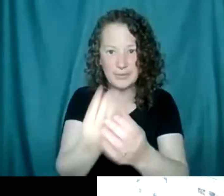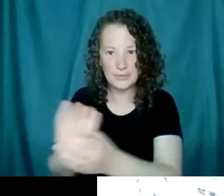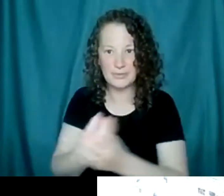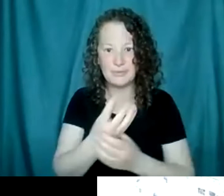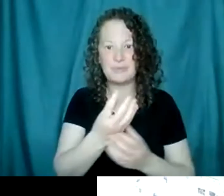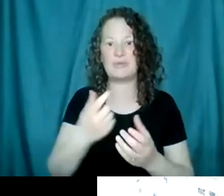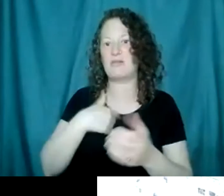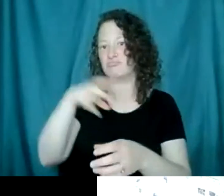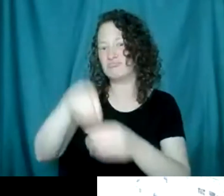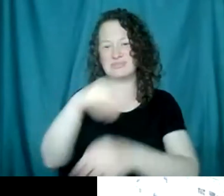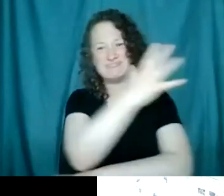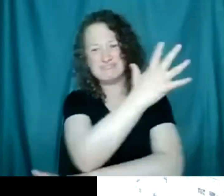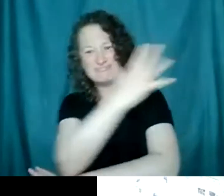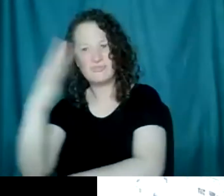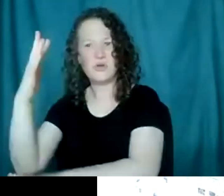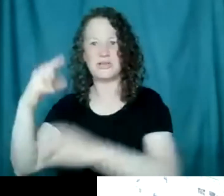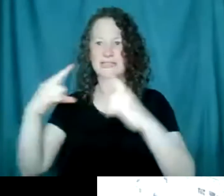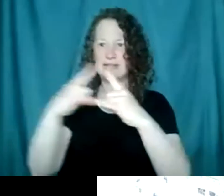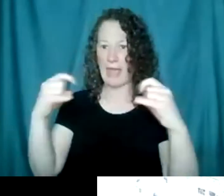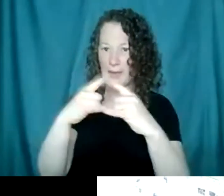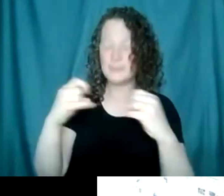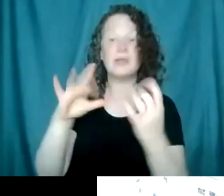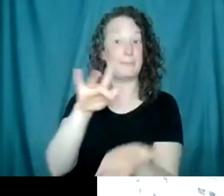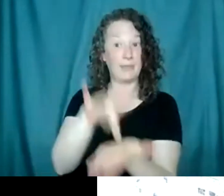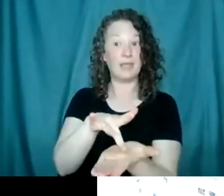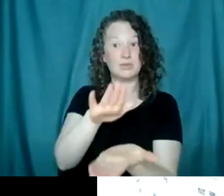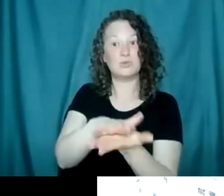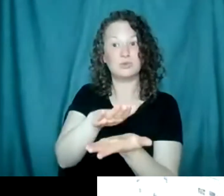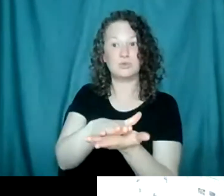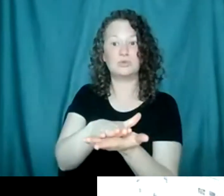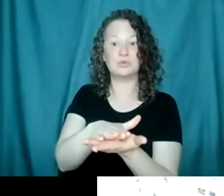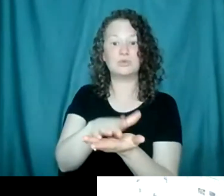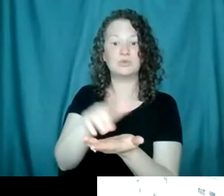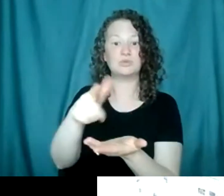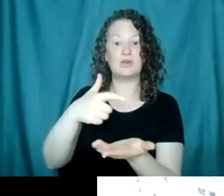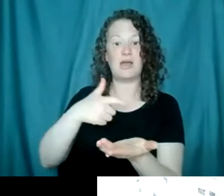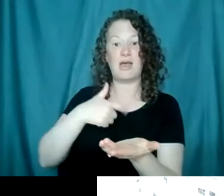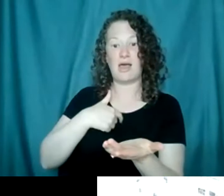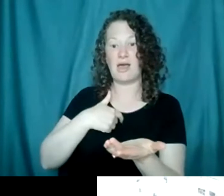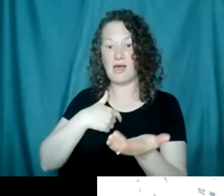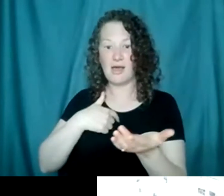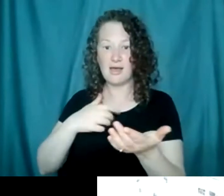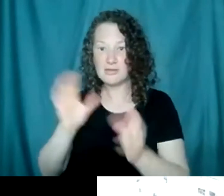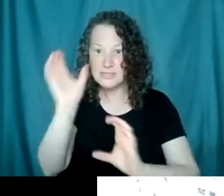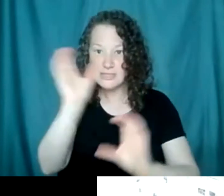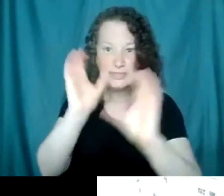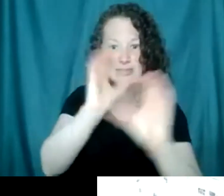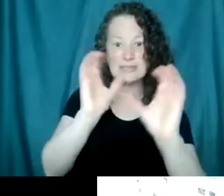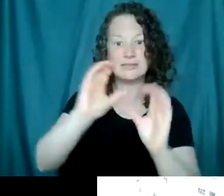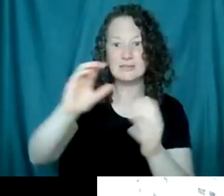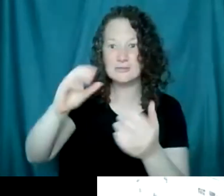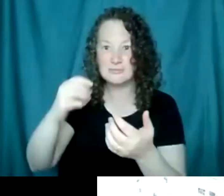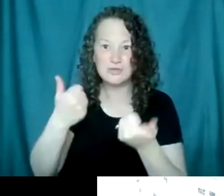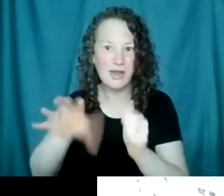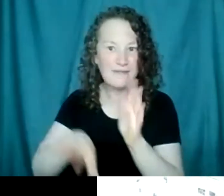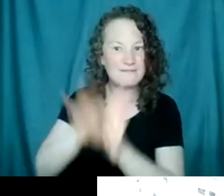in forestry camps when I was in middle school. I forage. I do local foraging for